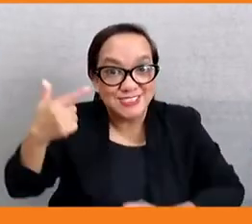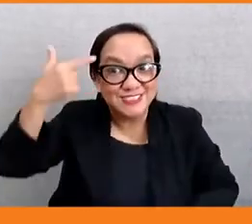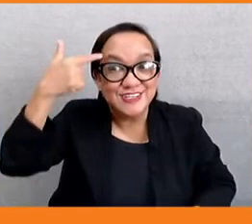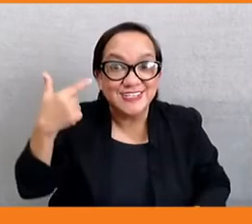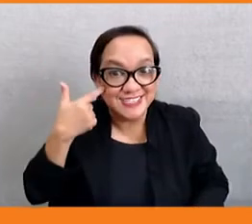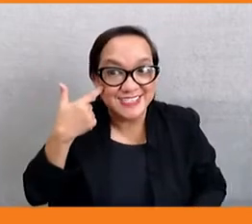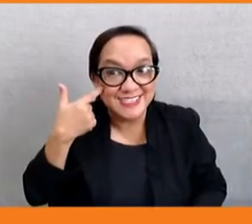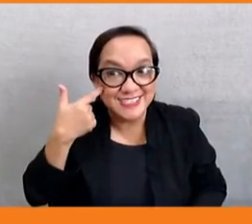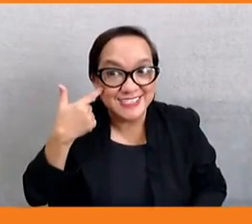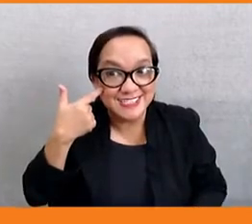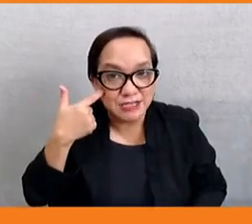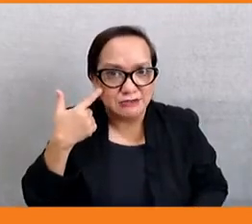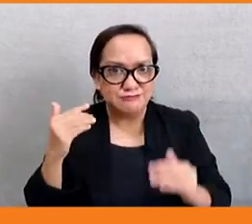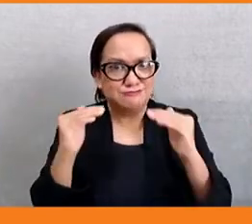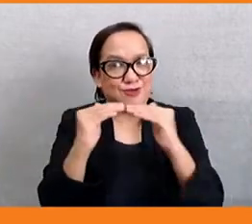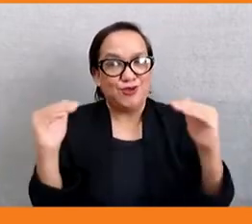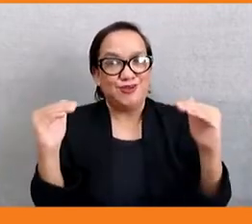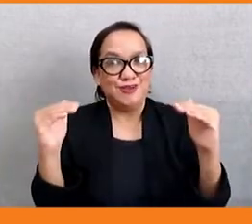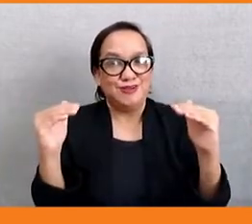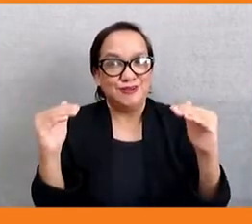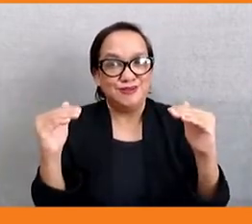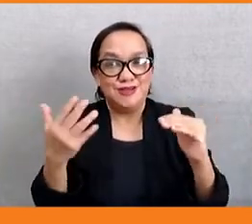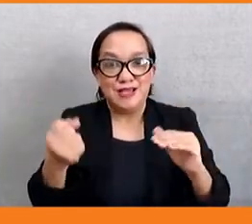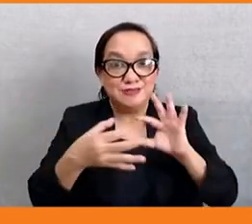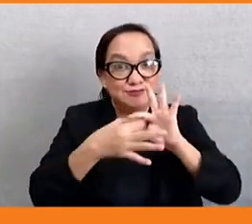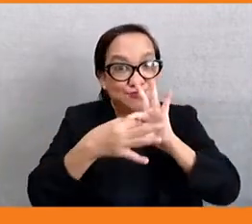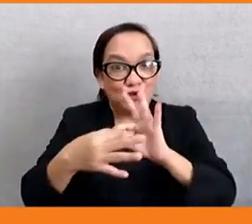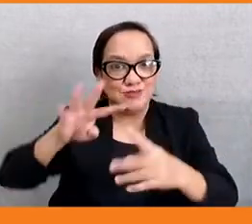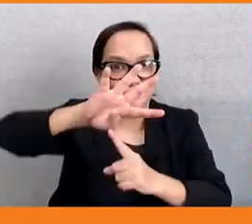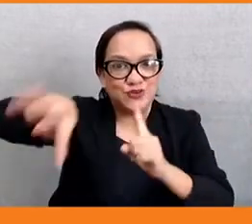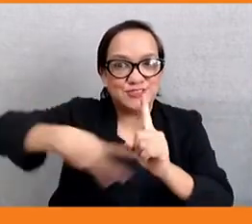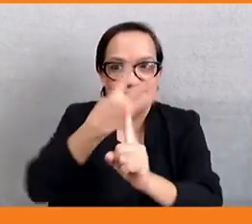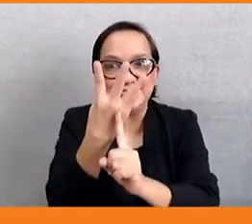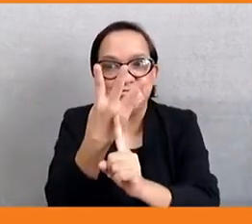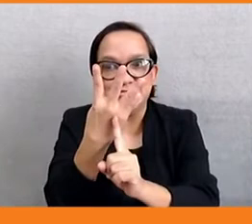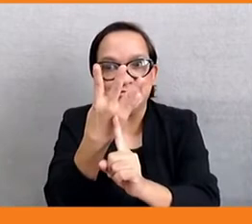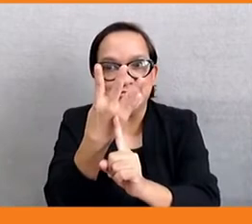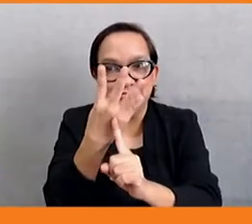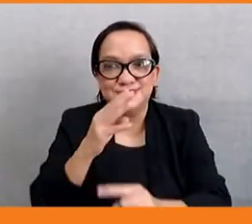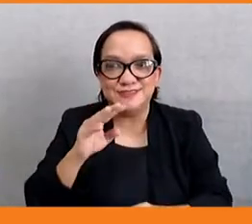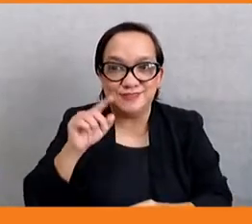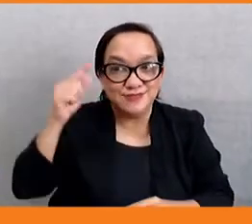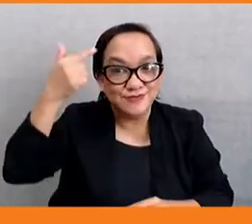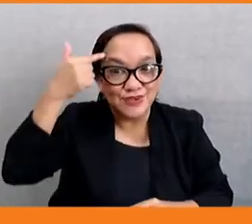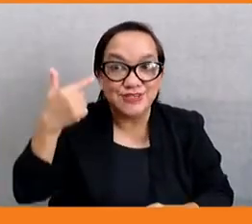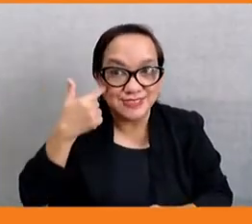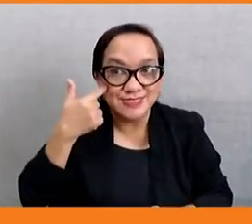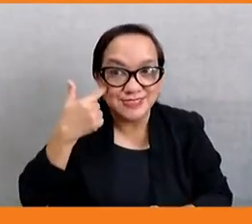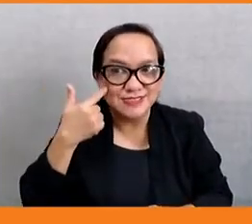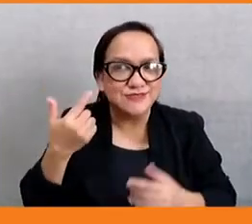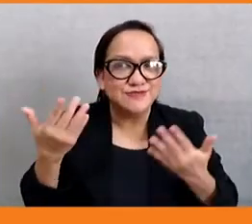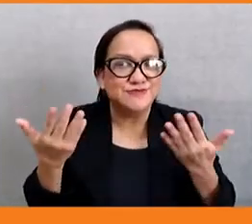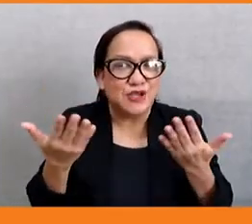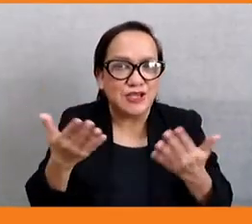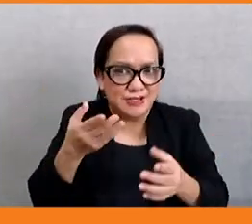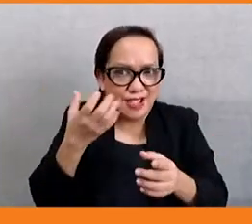5, as well as increased focus on gender in the private sector as well. Gender issues in private